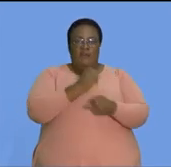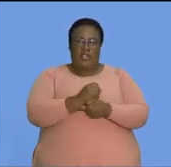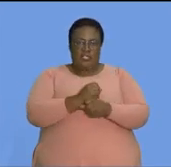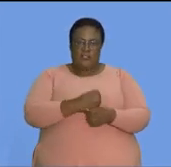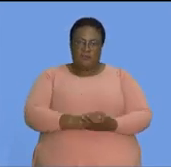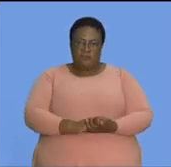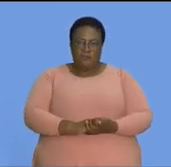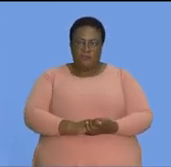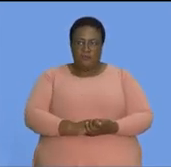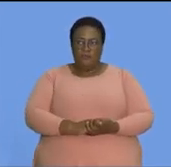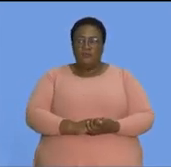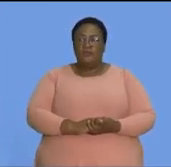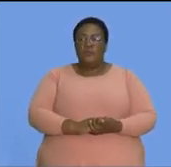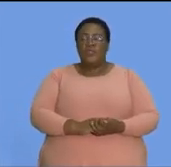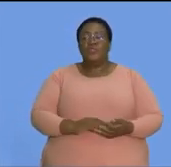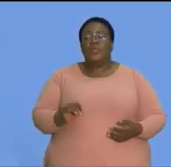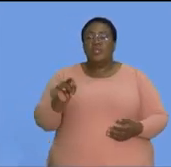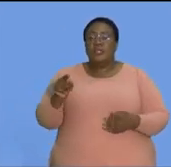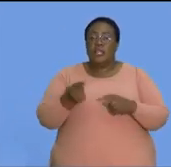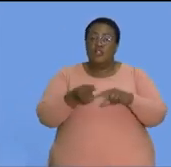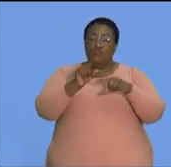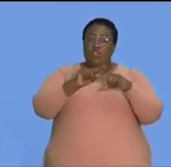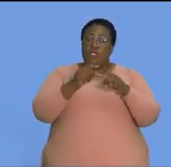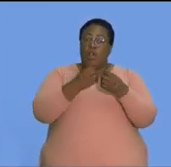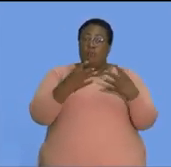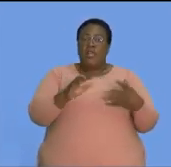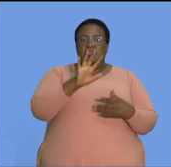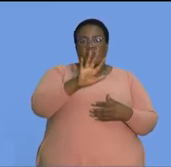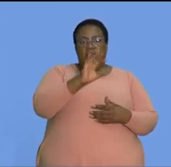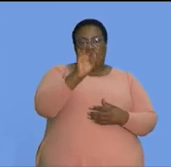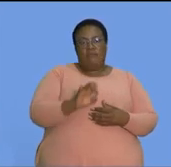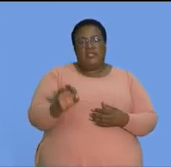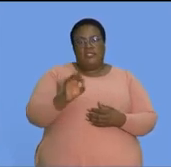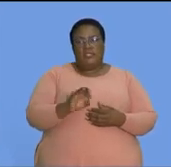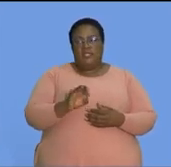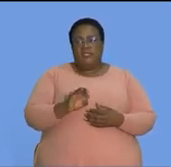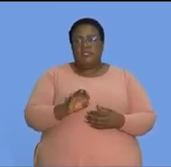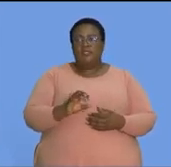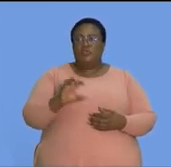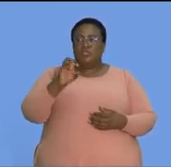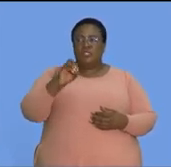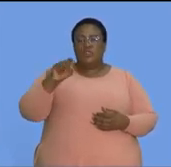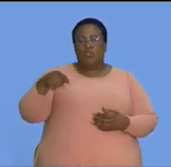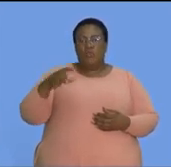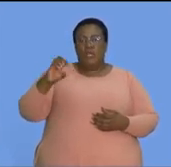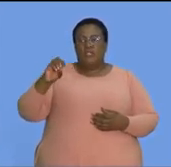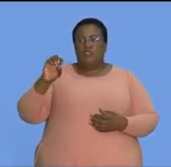time? And this was at an interest rate of 5%, so that's